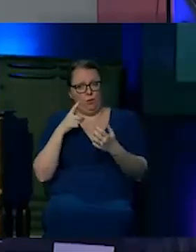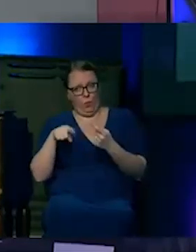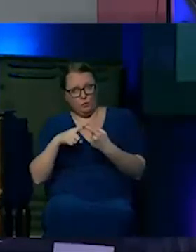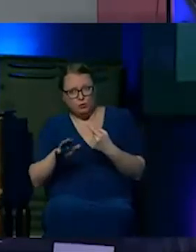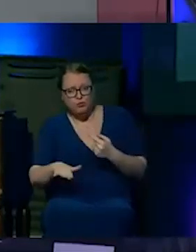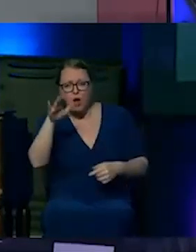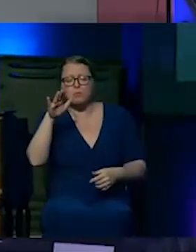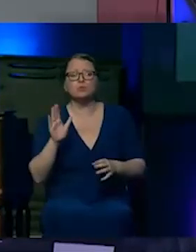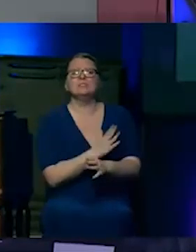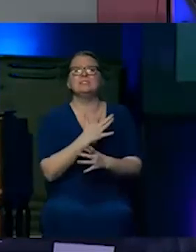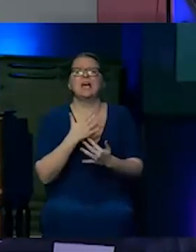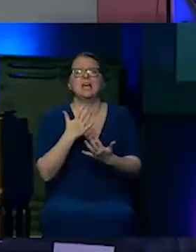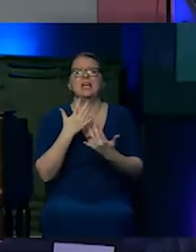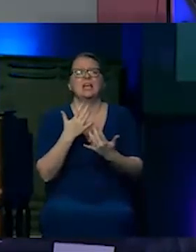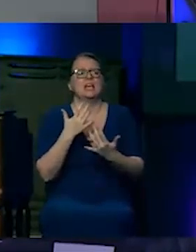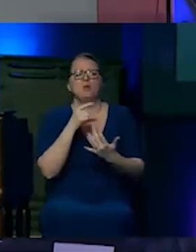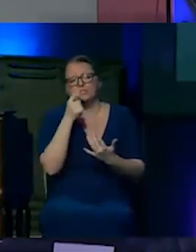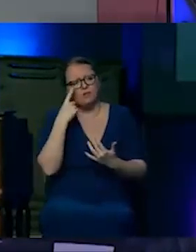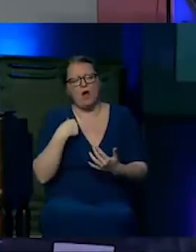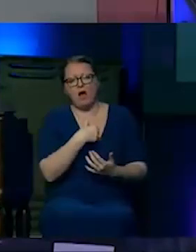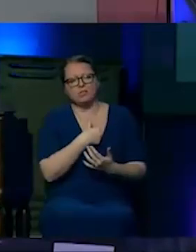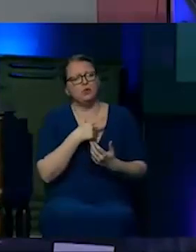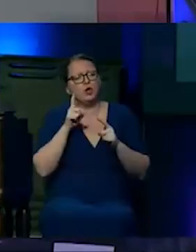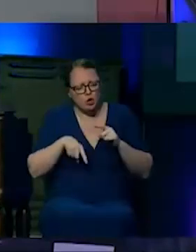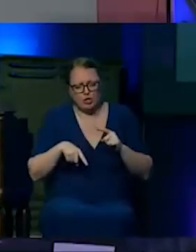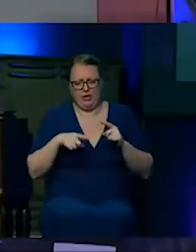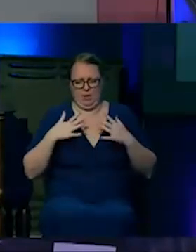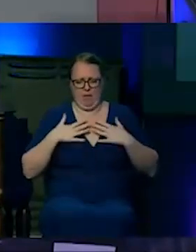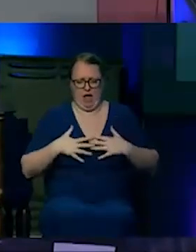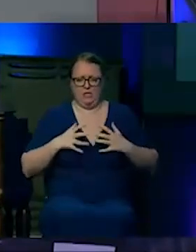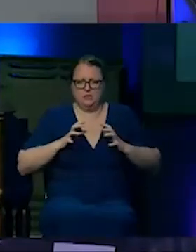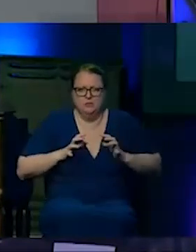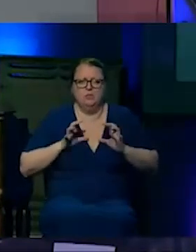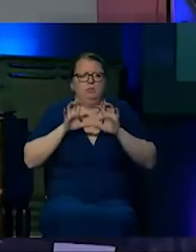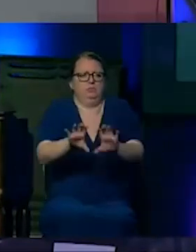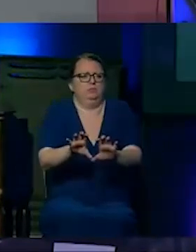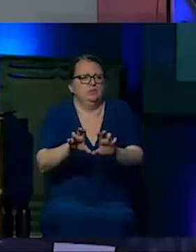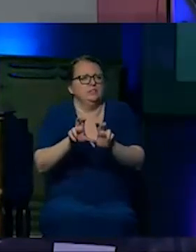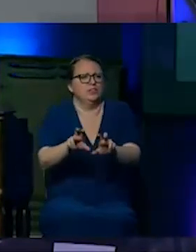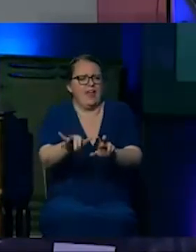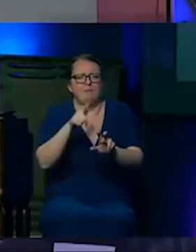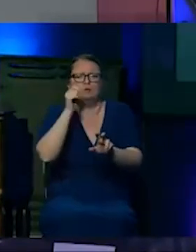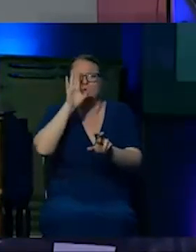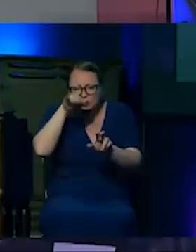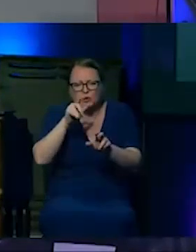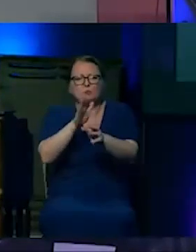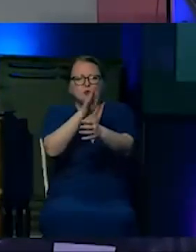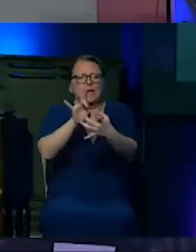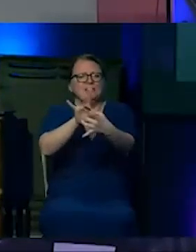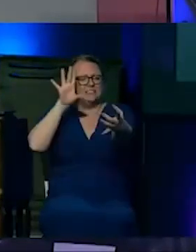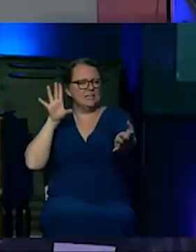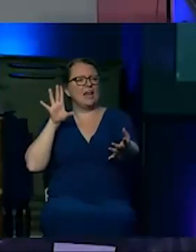so when we sang them, we weren't able to put our whole bodies into it, so to speak, because we knew there was this disconnect spiritually that